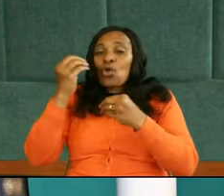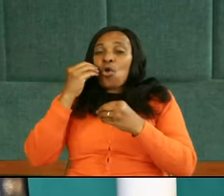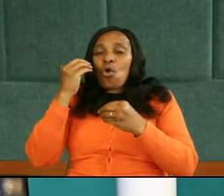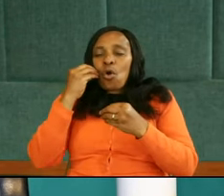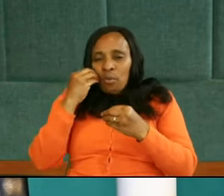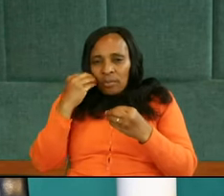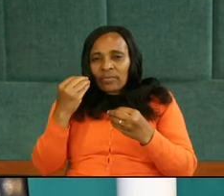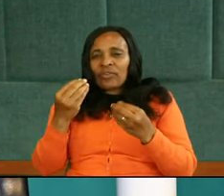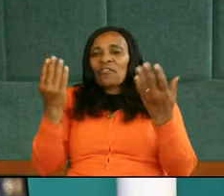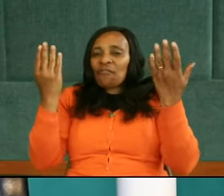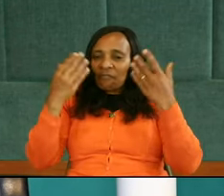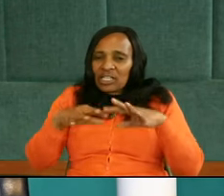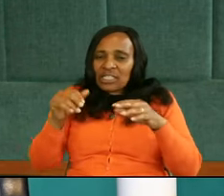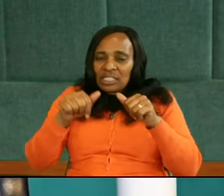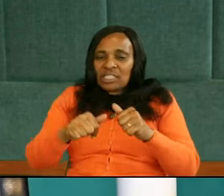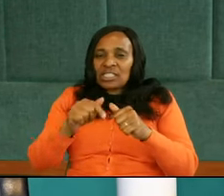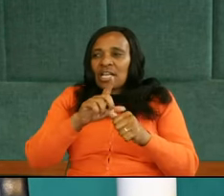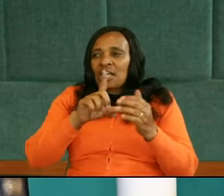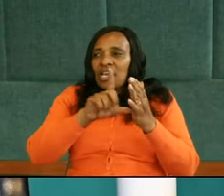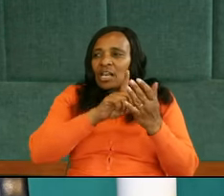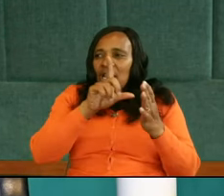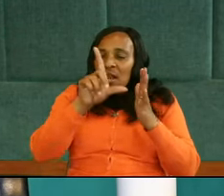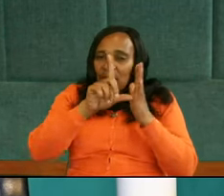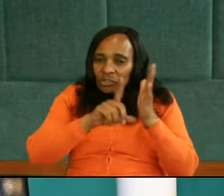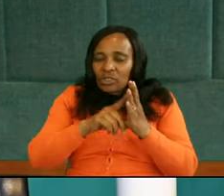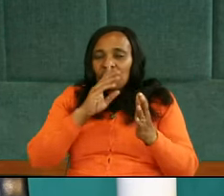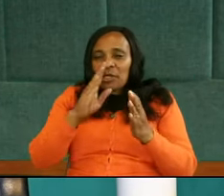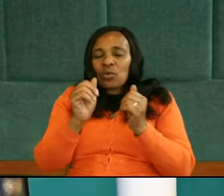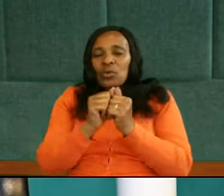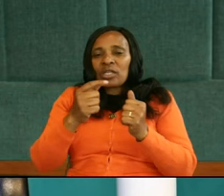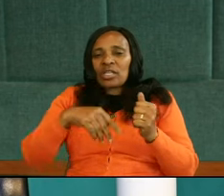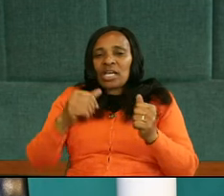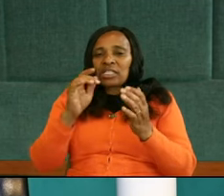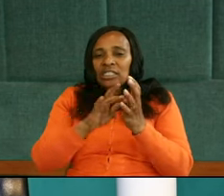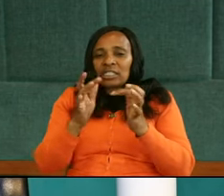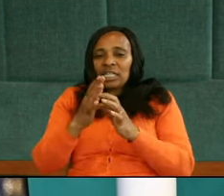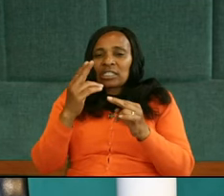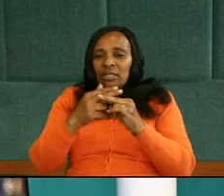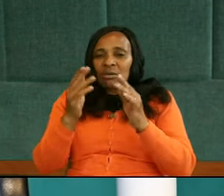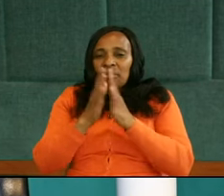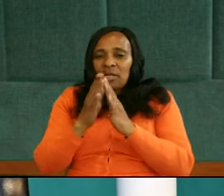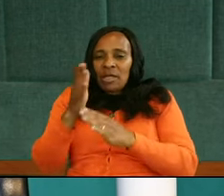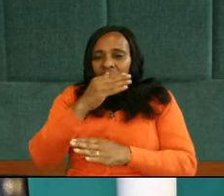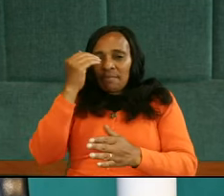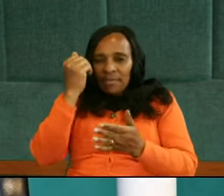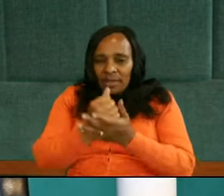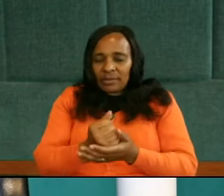or finish this lesson, O Lord, may you be with us. In Jesus' name we pray. Amen. Amen.